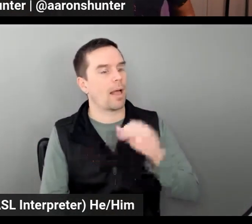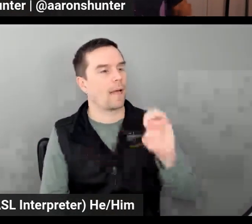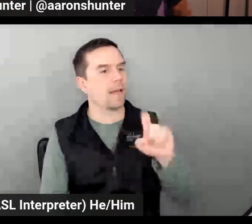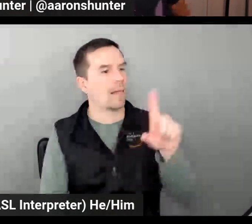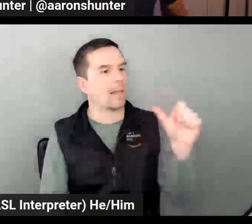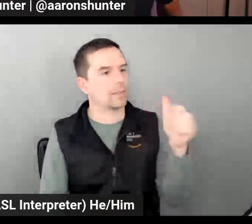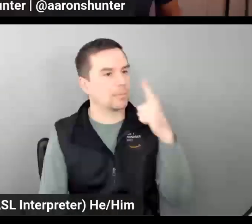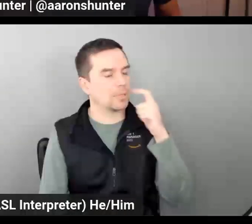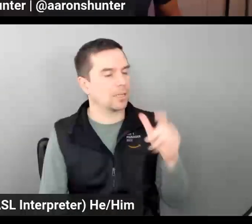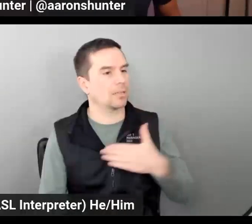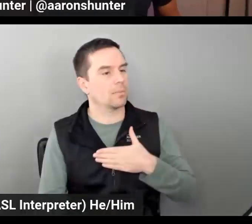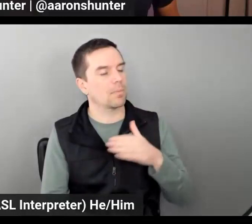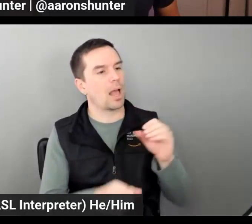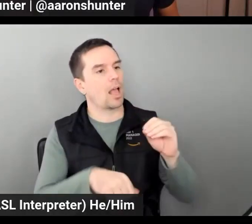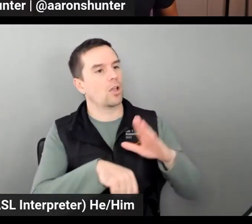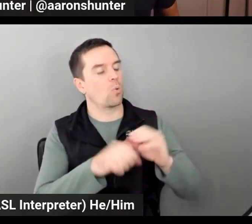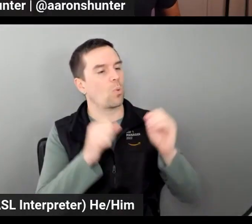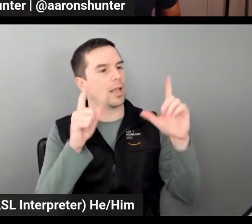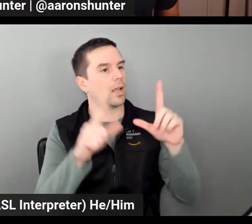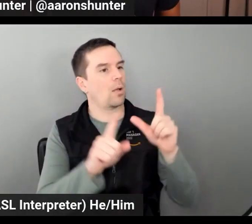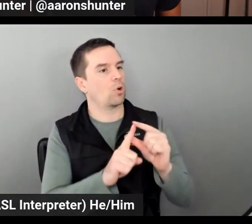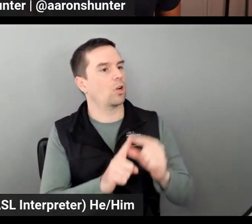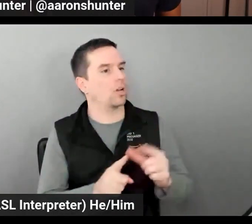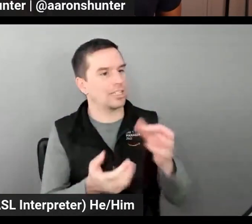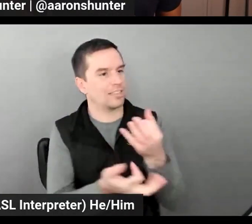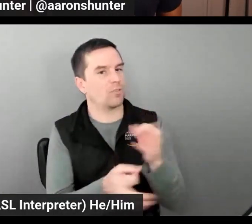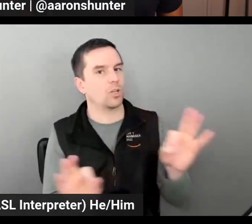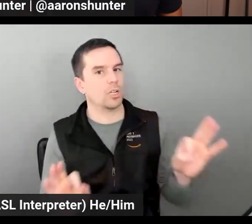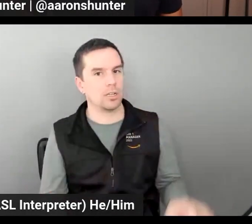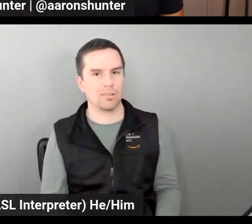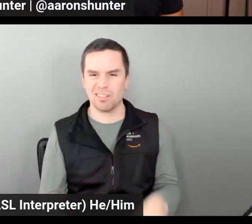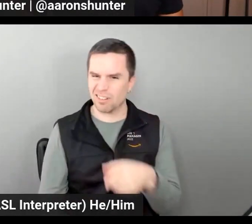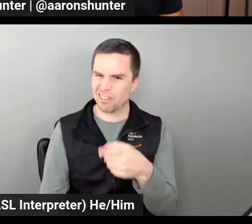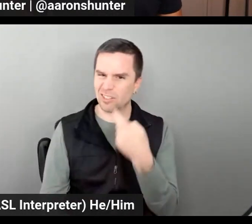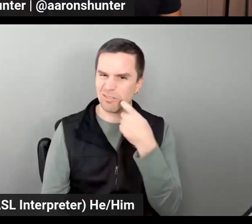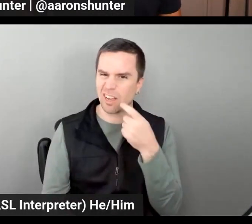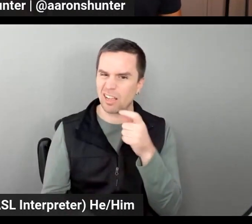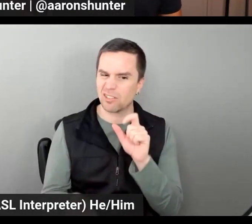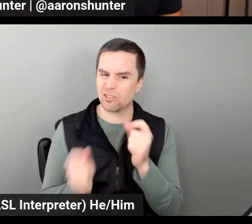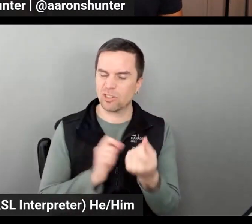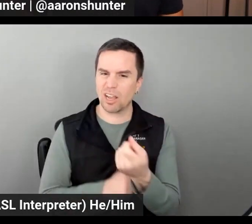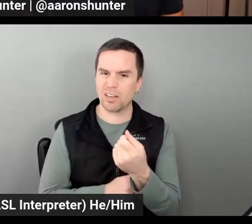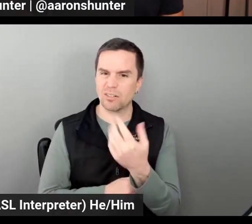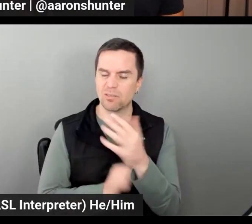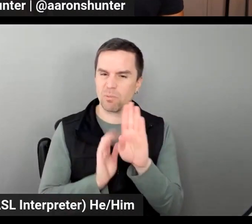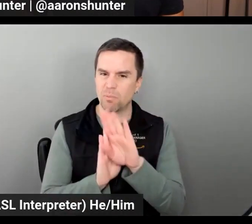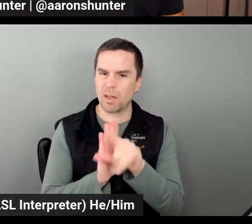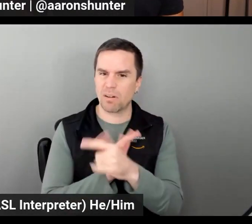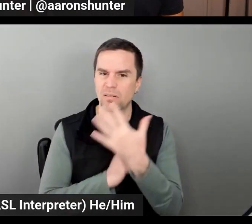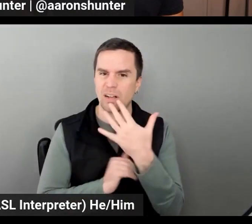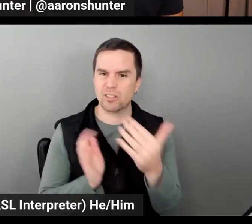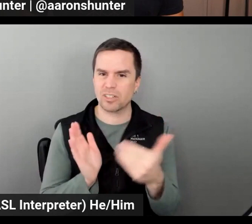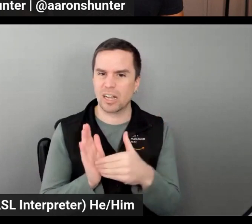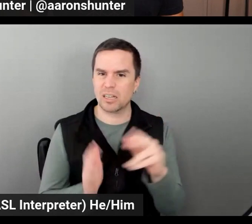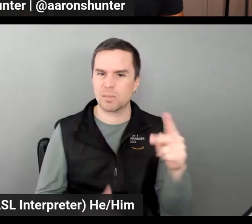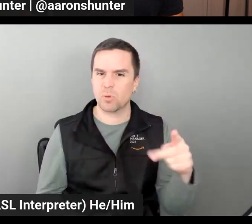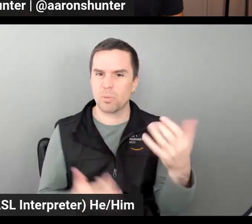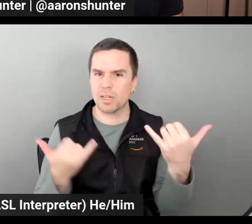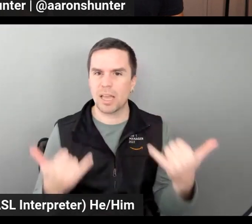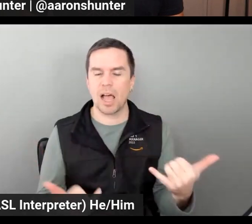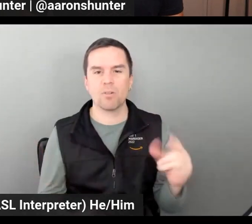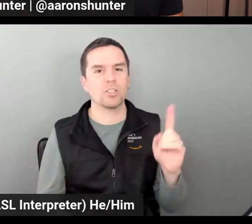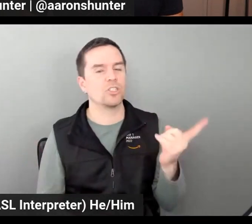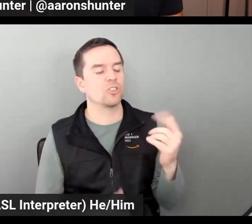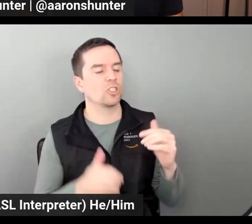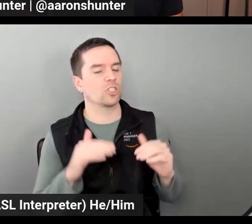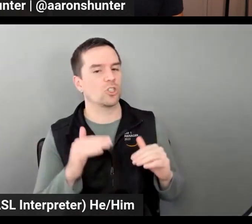lot. Did you just change your background colors? I felt like you changed your background colors. It seems to have gone purple. It's probably just the white balance.